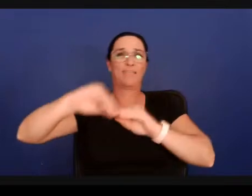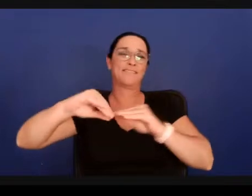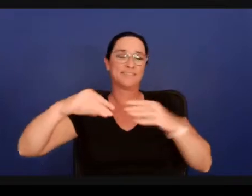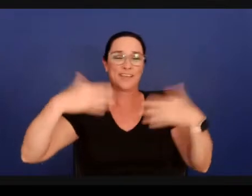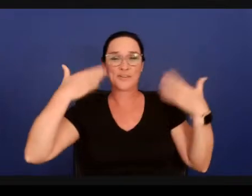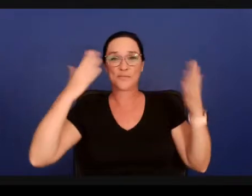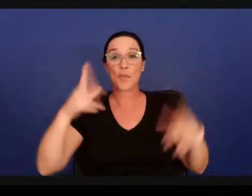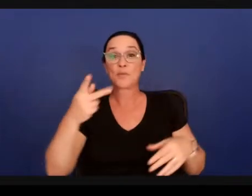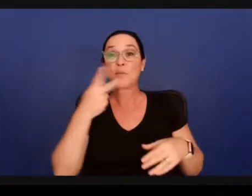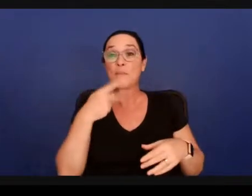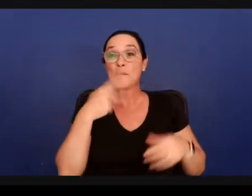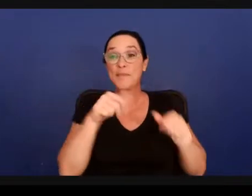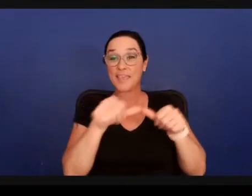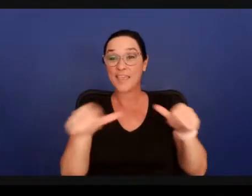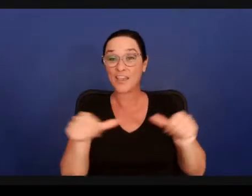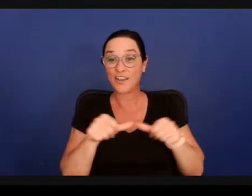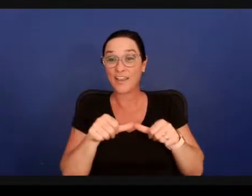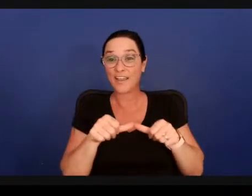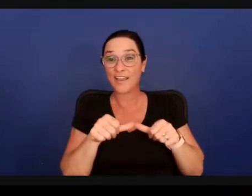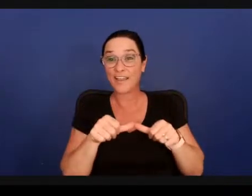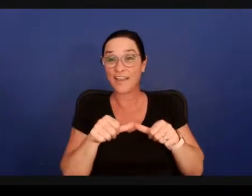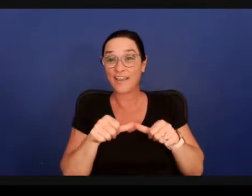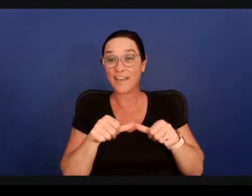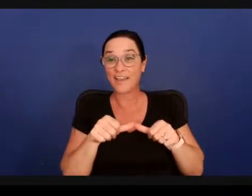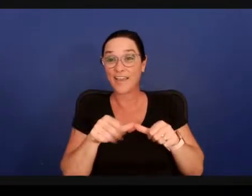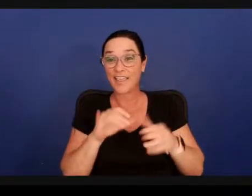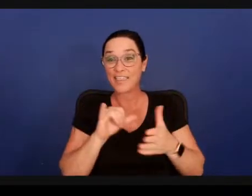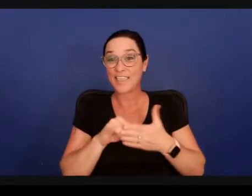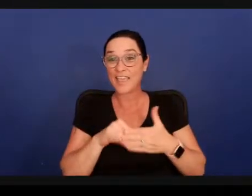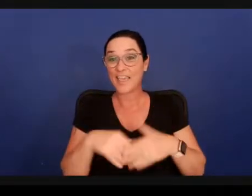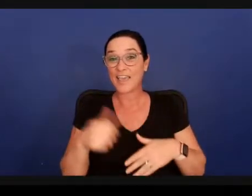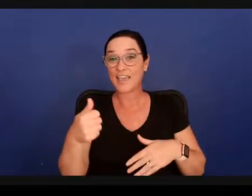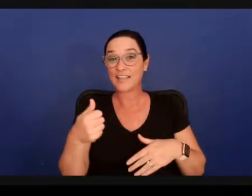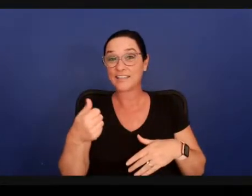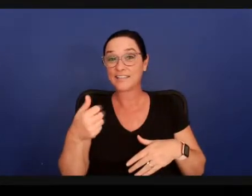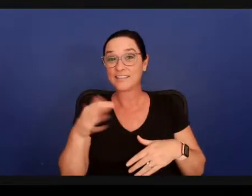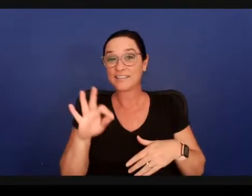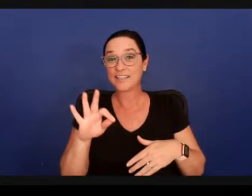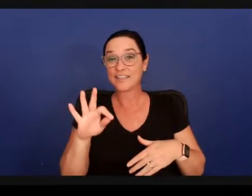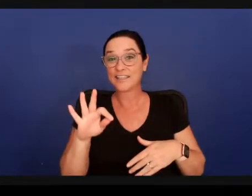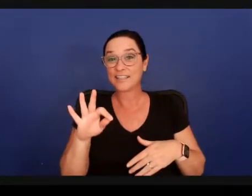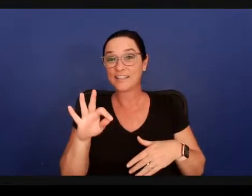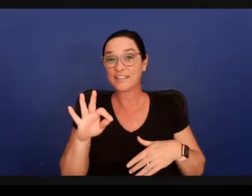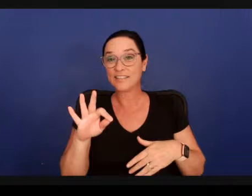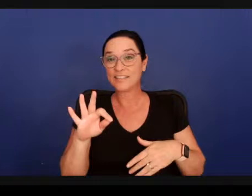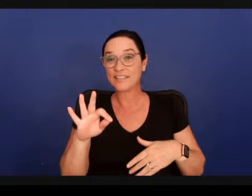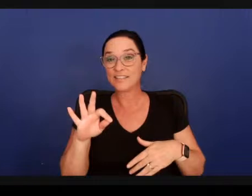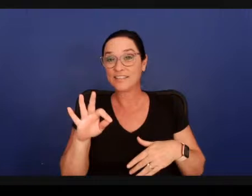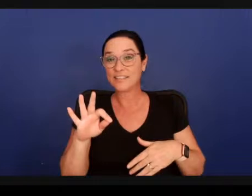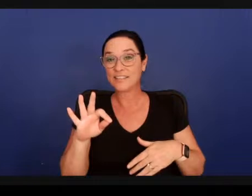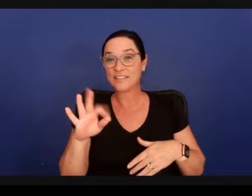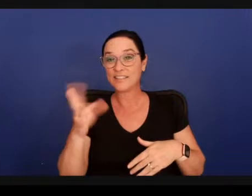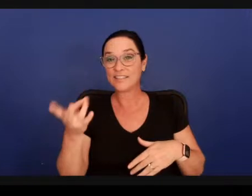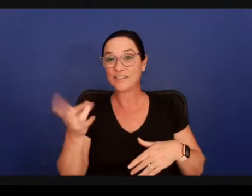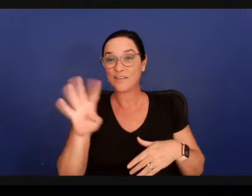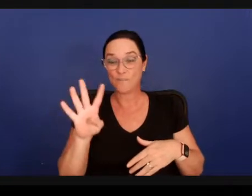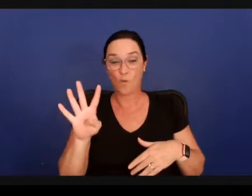the which one is that? That's the 74 eruption. July 74 right